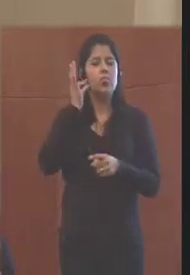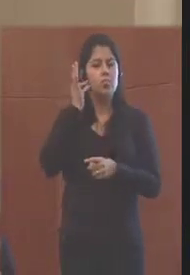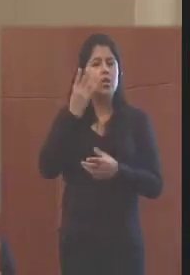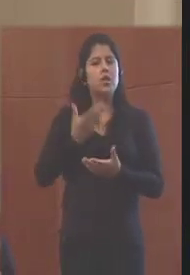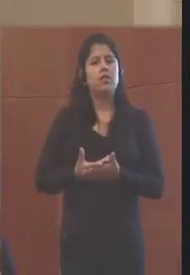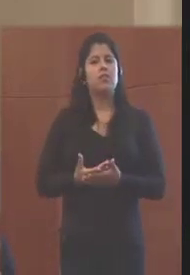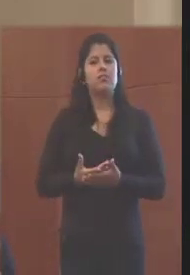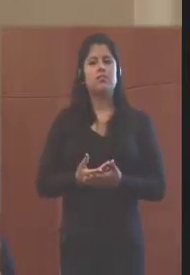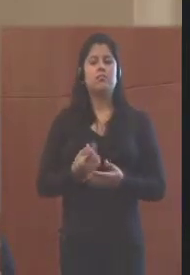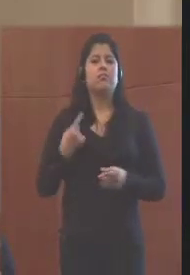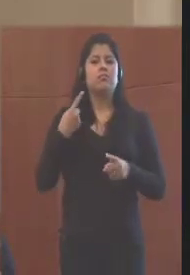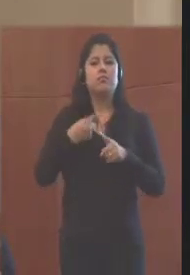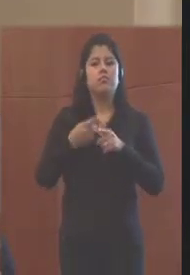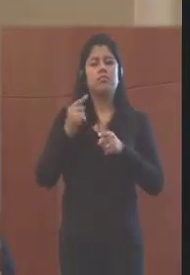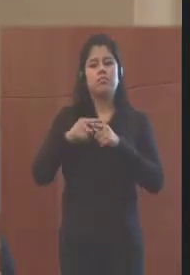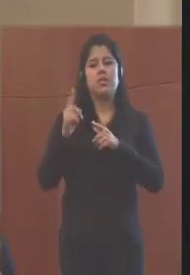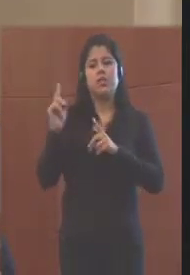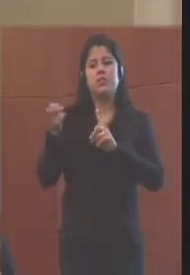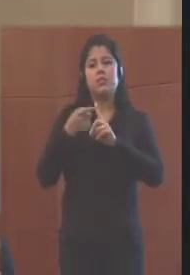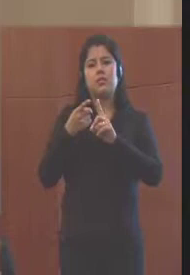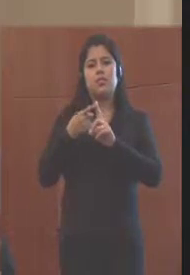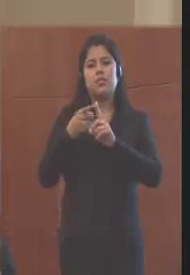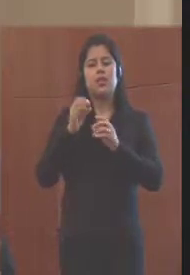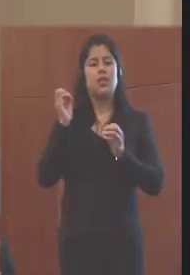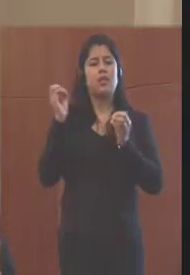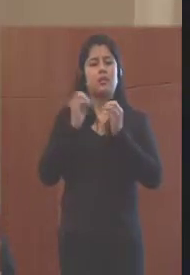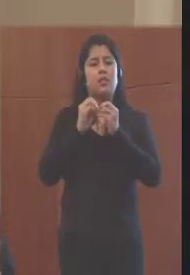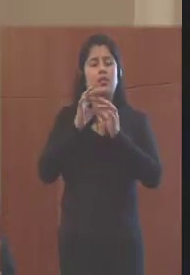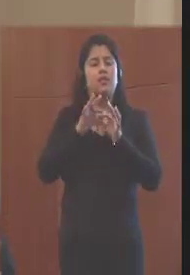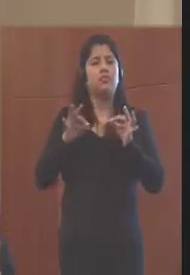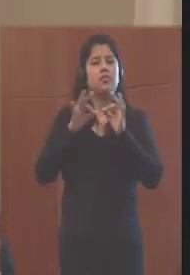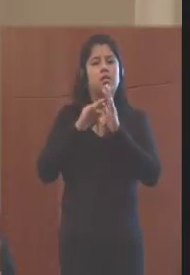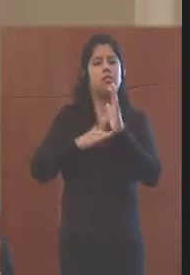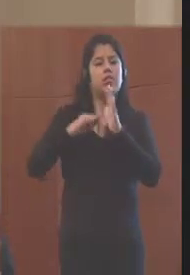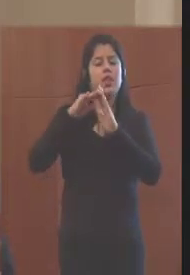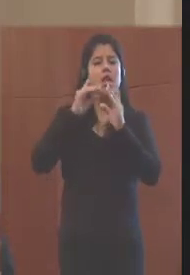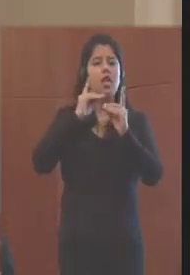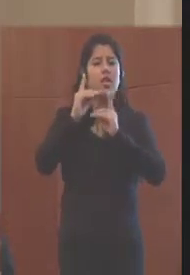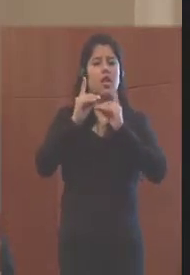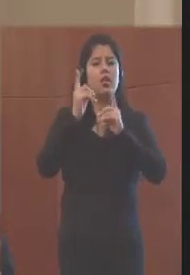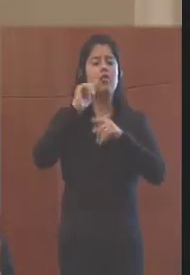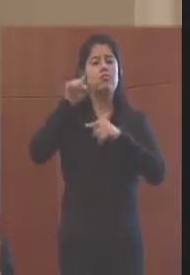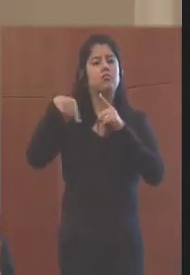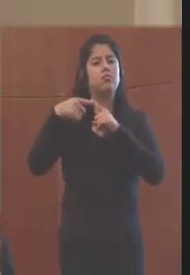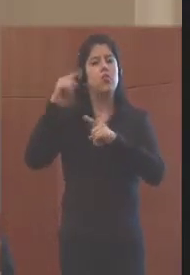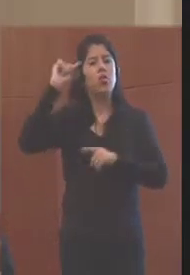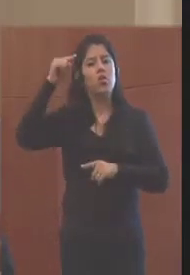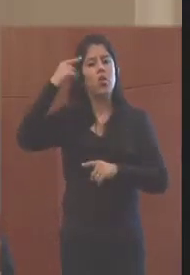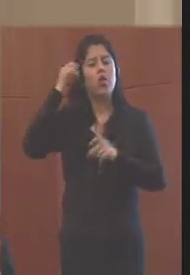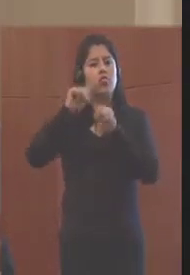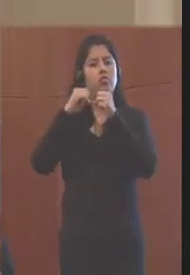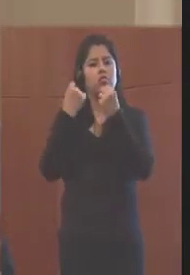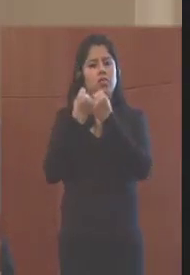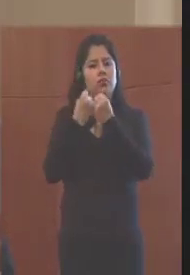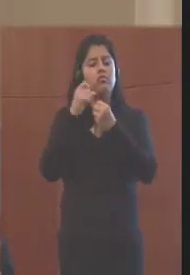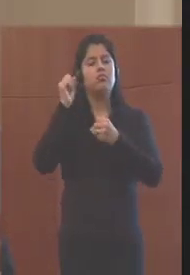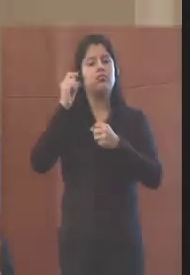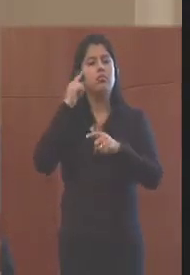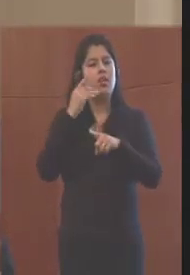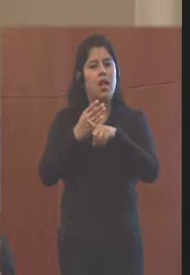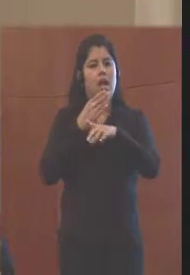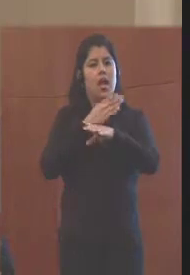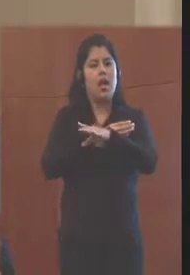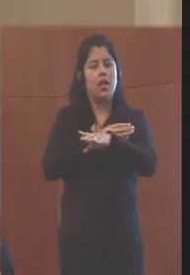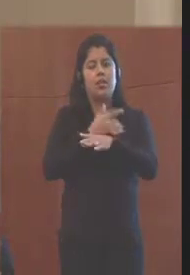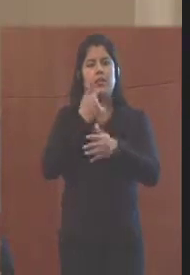was, again, the need to increase the dialogue between governments and civil society, the need